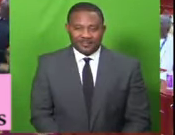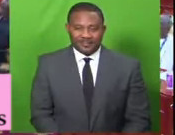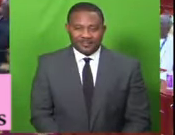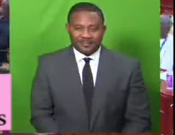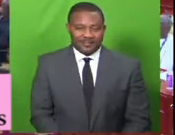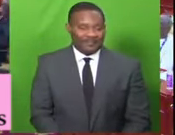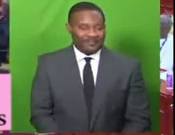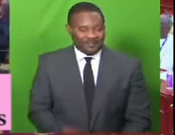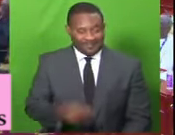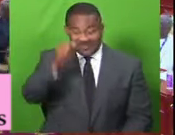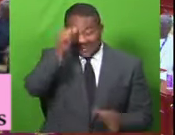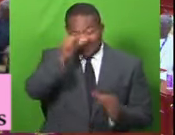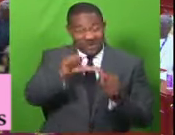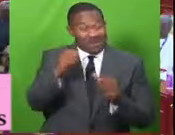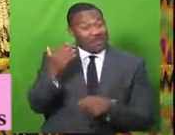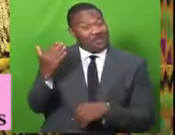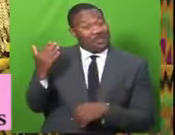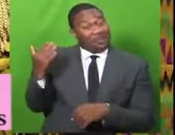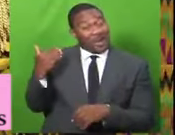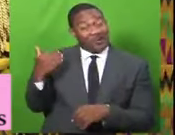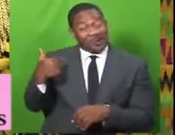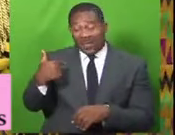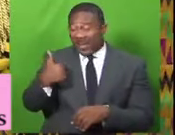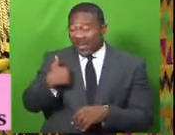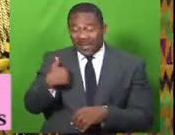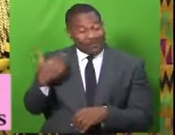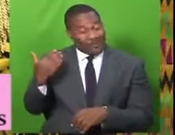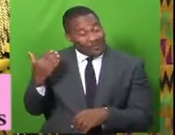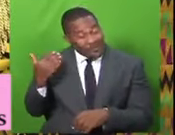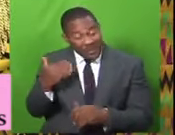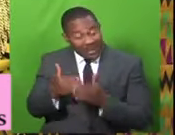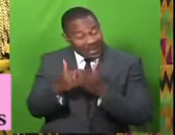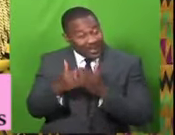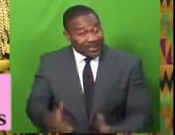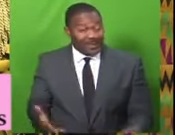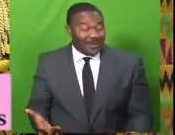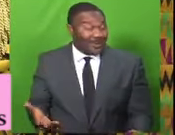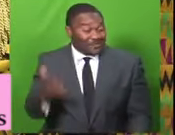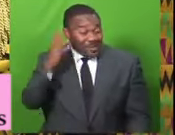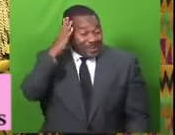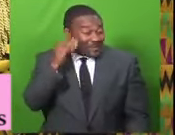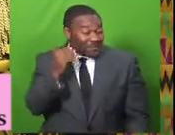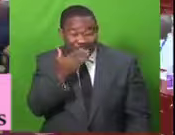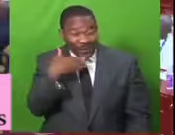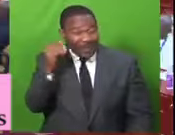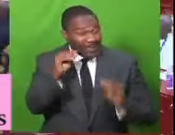I was there before. Experience is the best teacher.